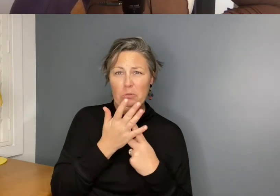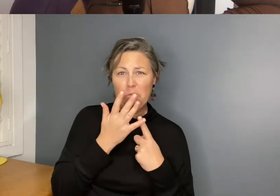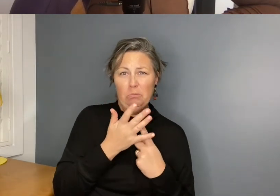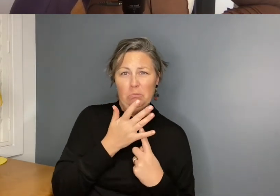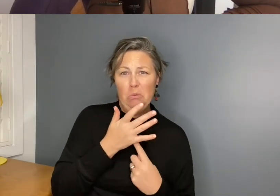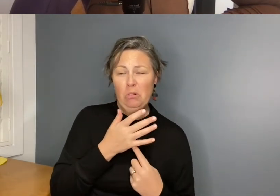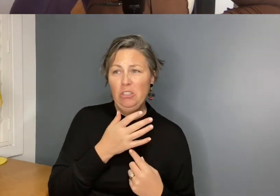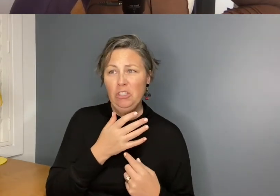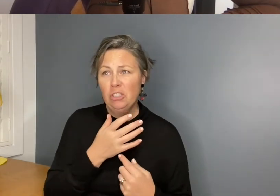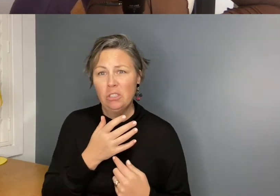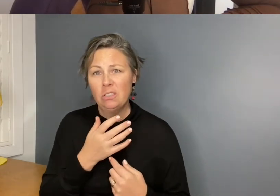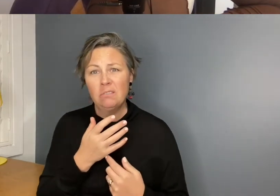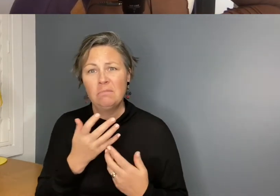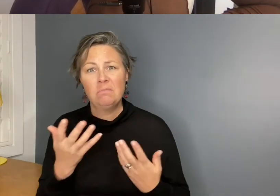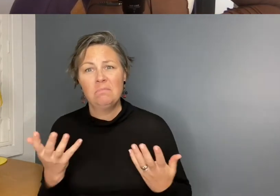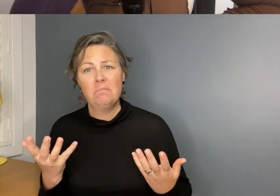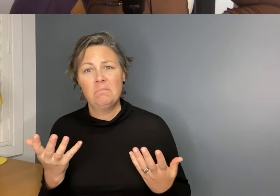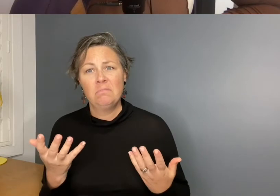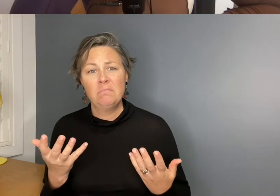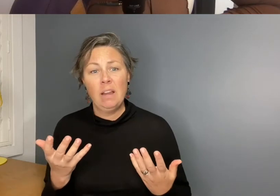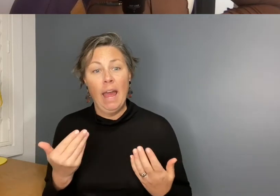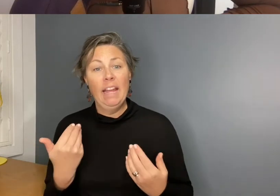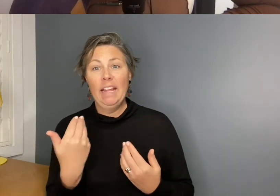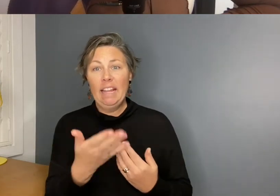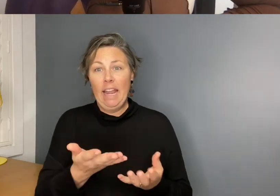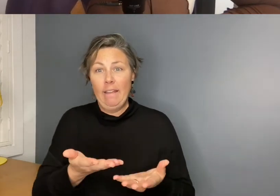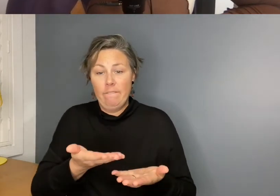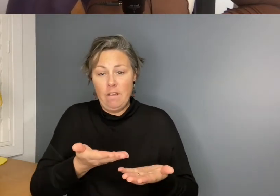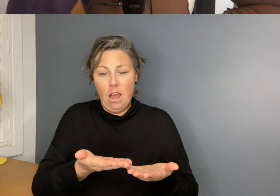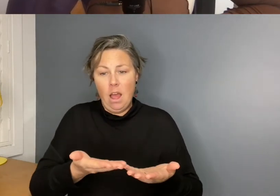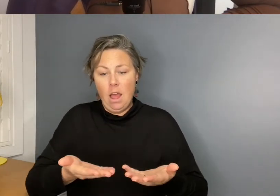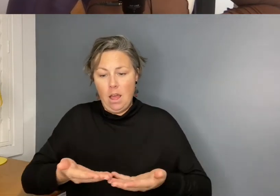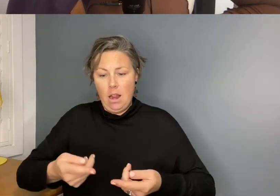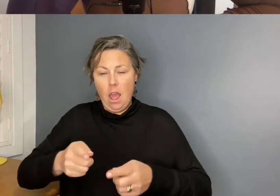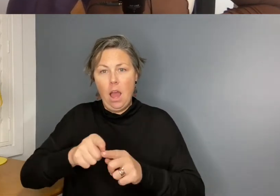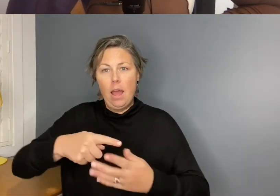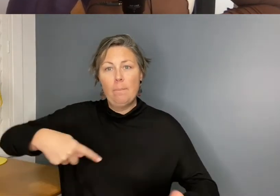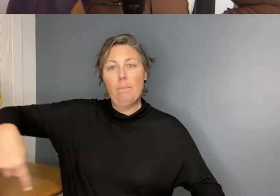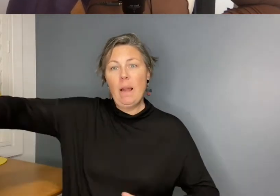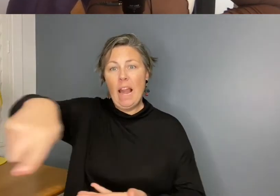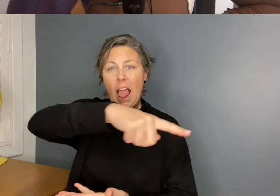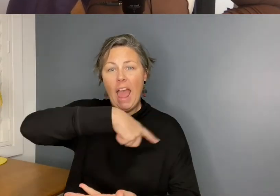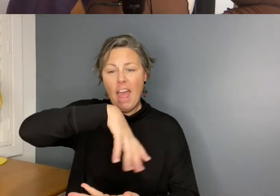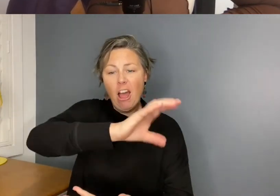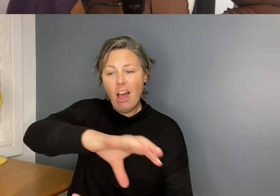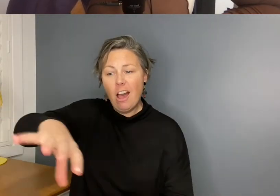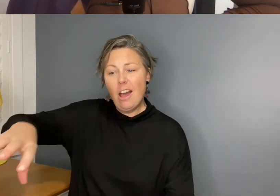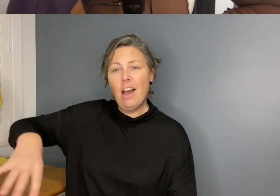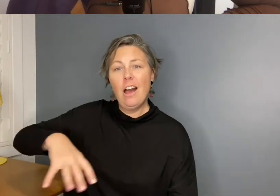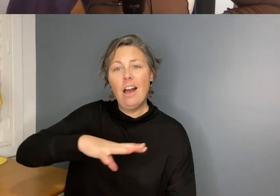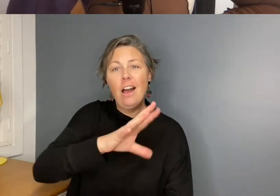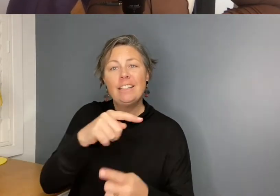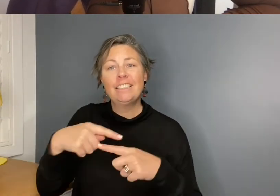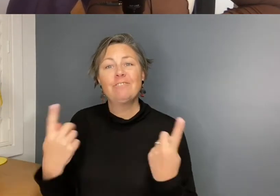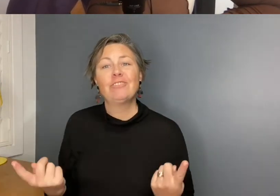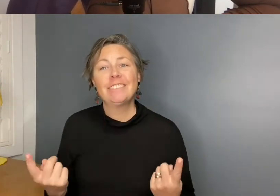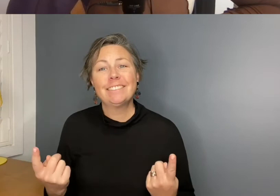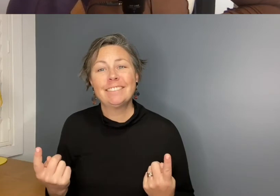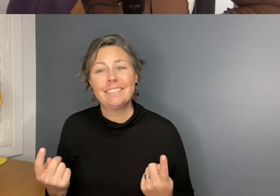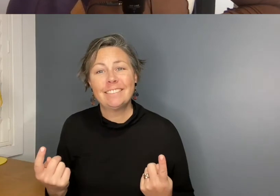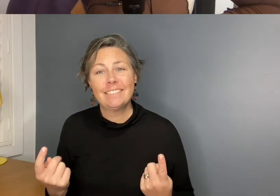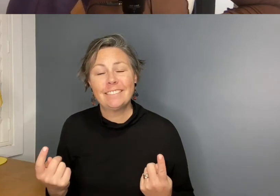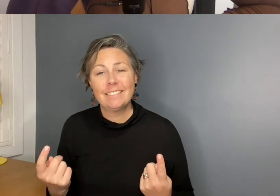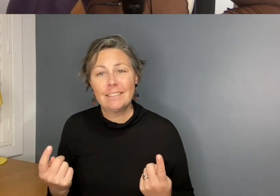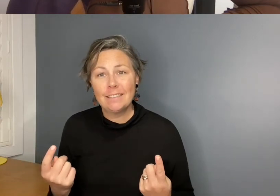table and eat all of their food in, a 10 or 15 minute kind of sprint and then go back to playing and living their life?